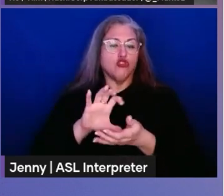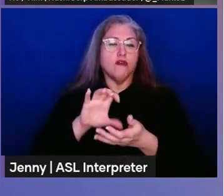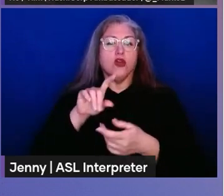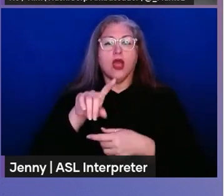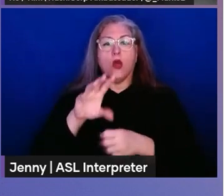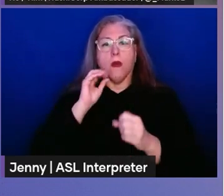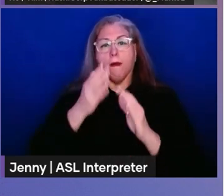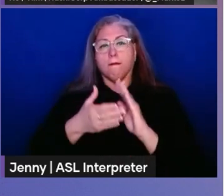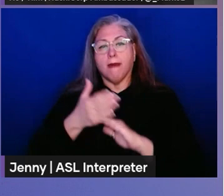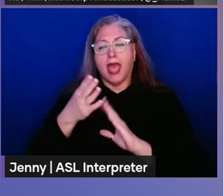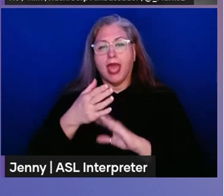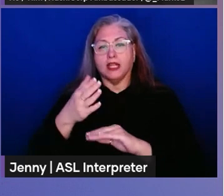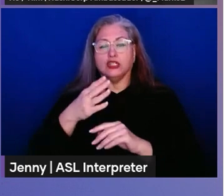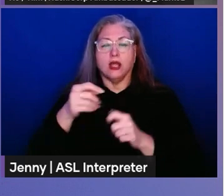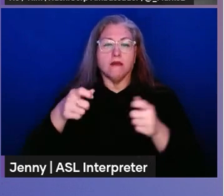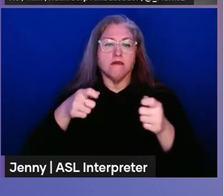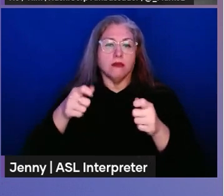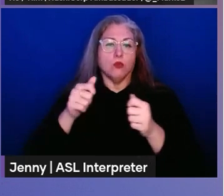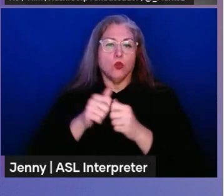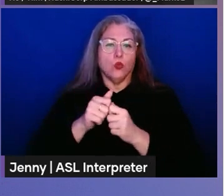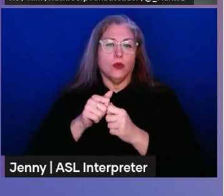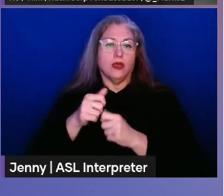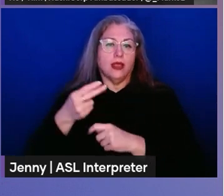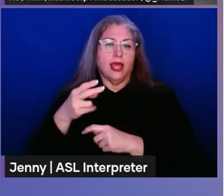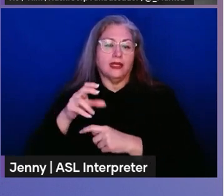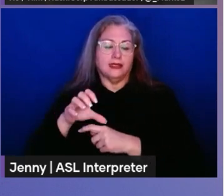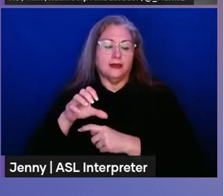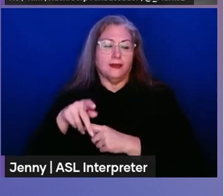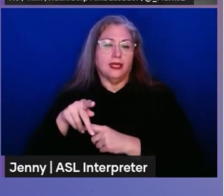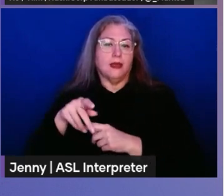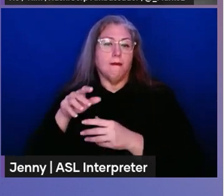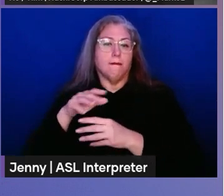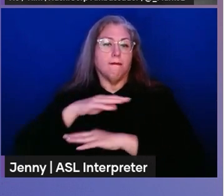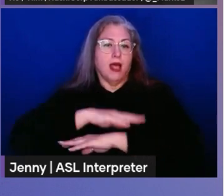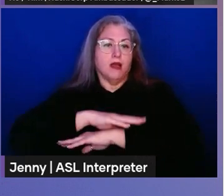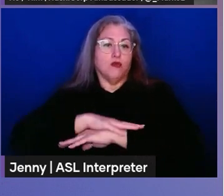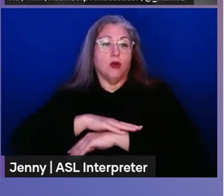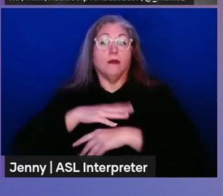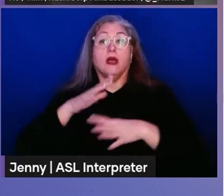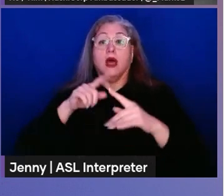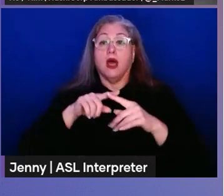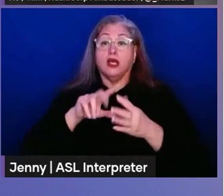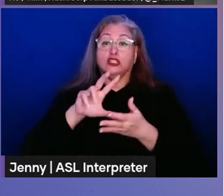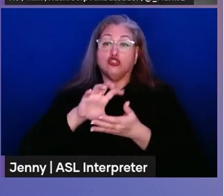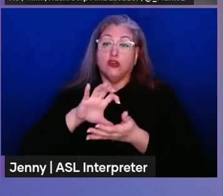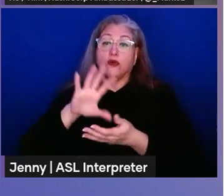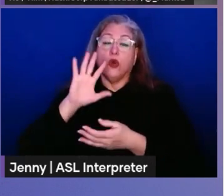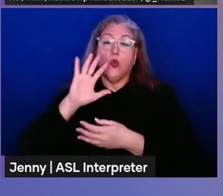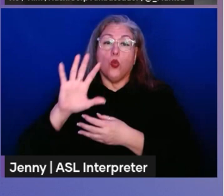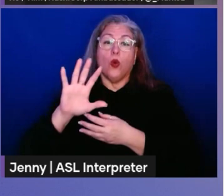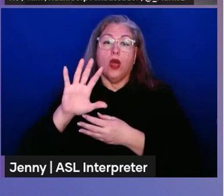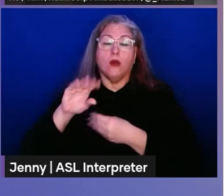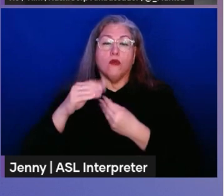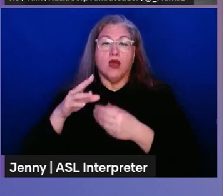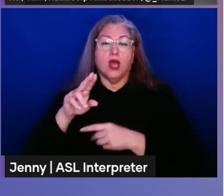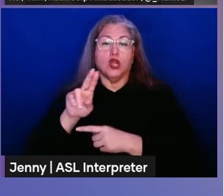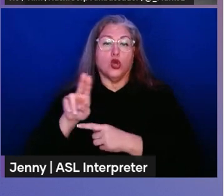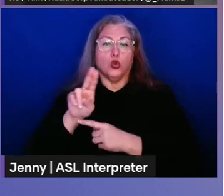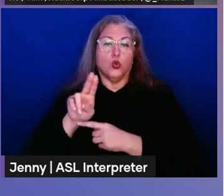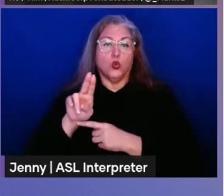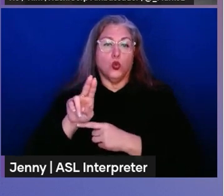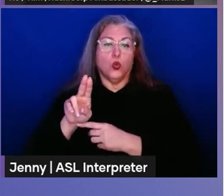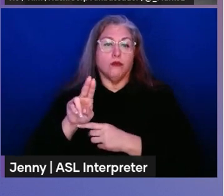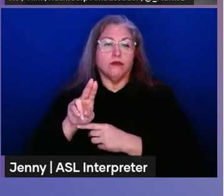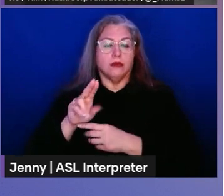operated by the HashiCorp Cloud Platform. Then the server would provide the UU component as well. So that is